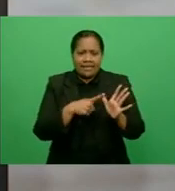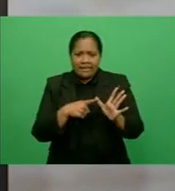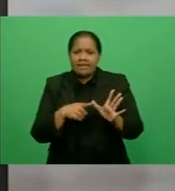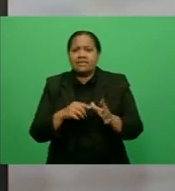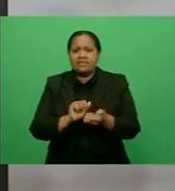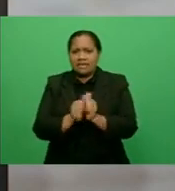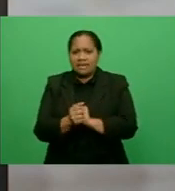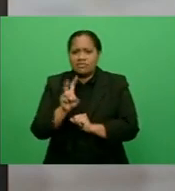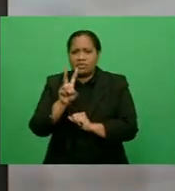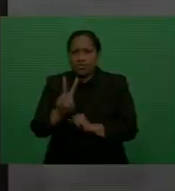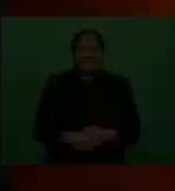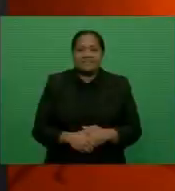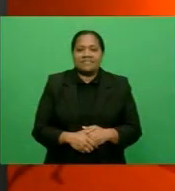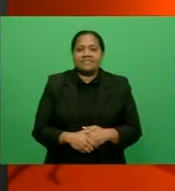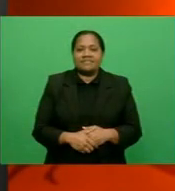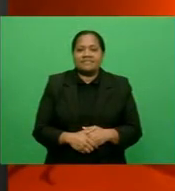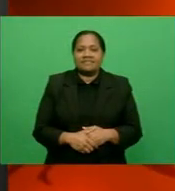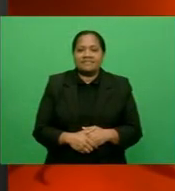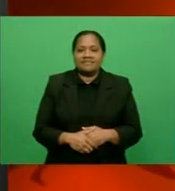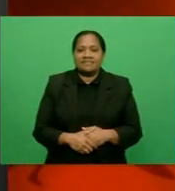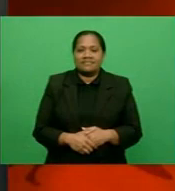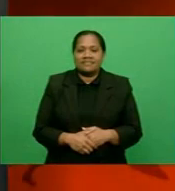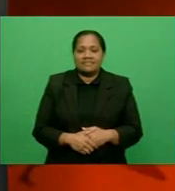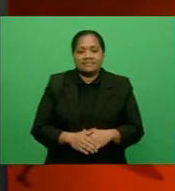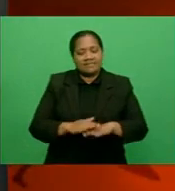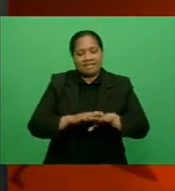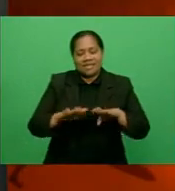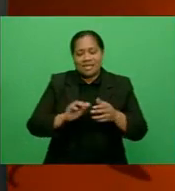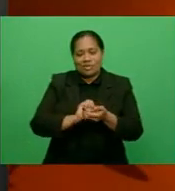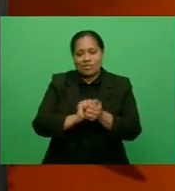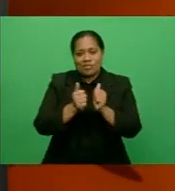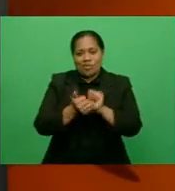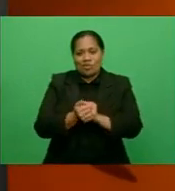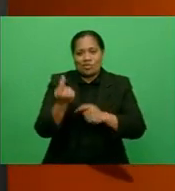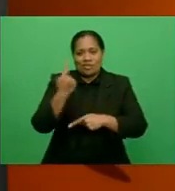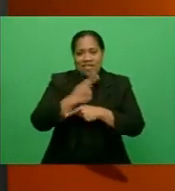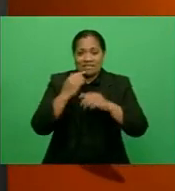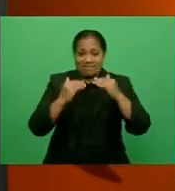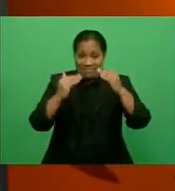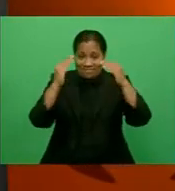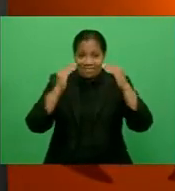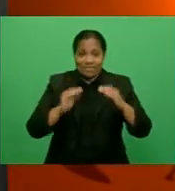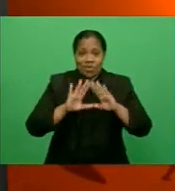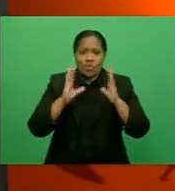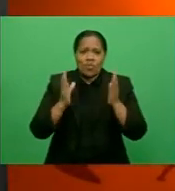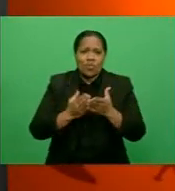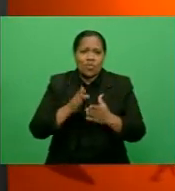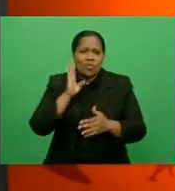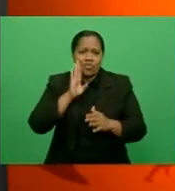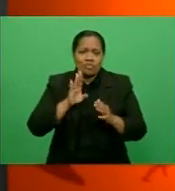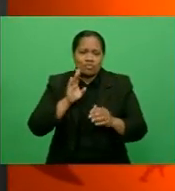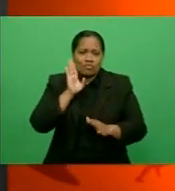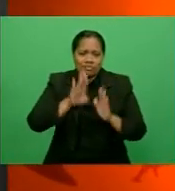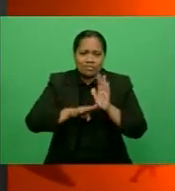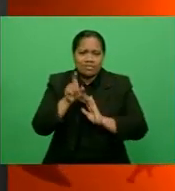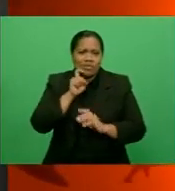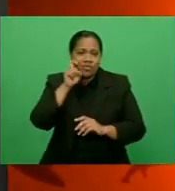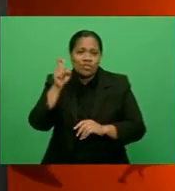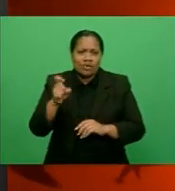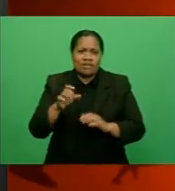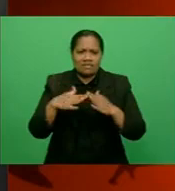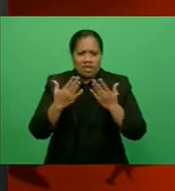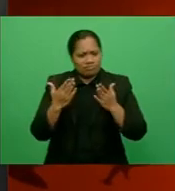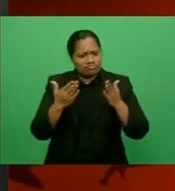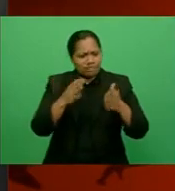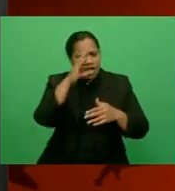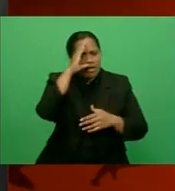against the Denver Nuggets. And that's it from sports tonight. Coming up in the world of the weird and the wonderful we go to a country